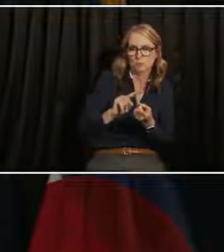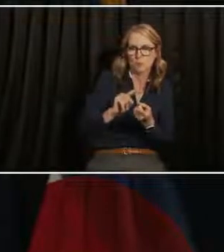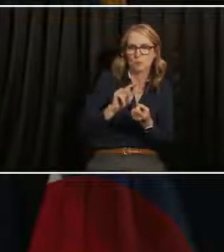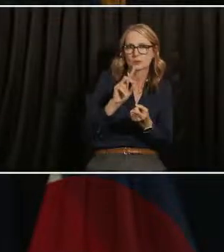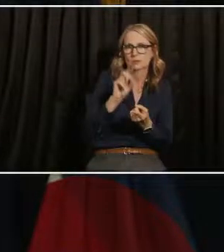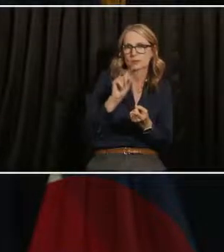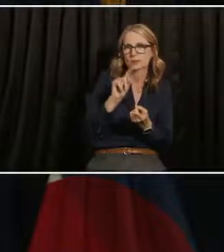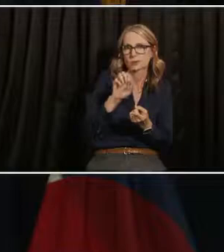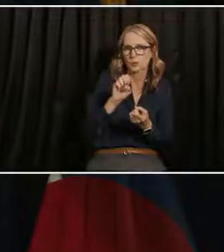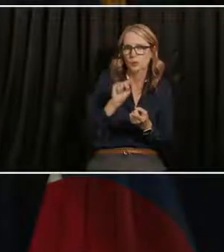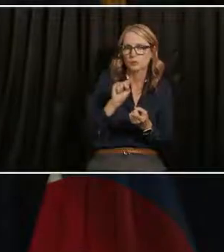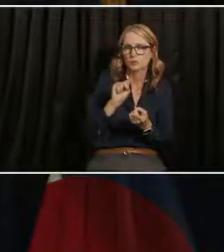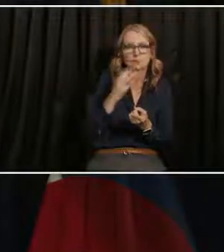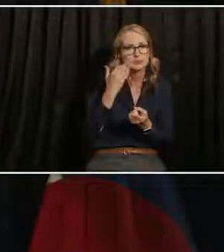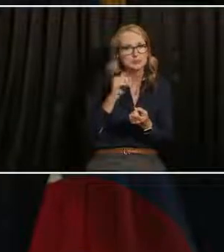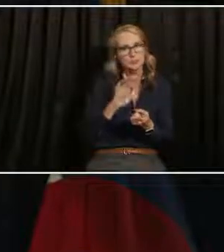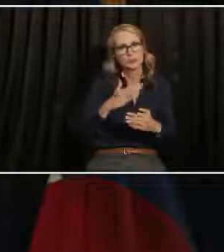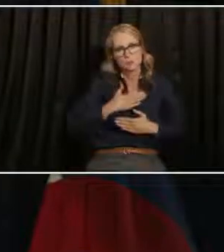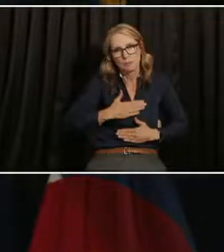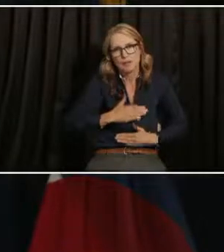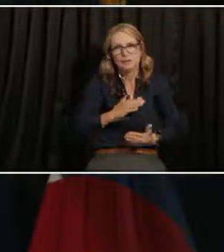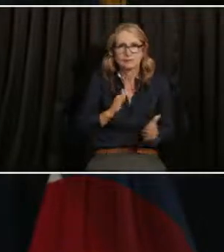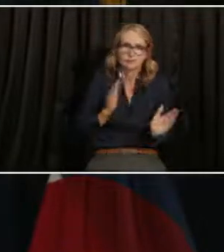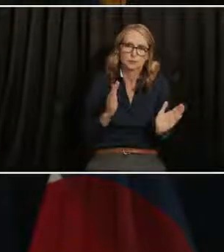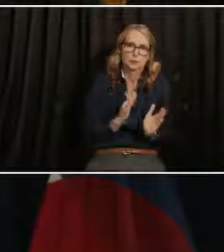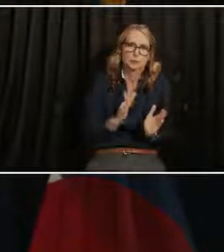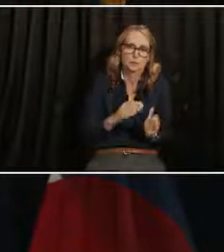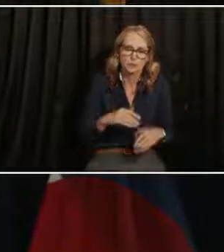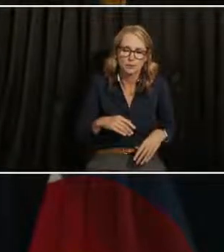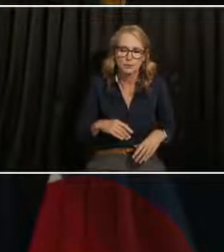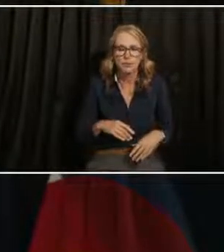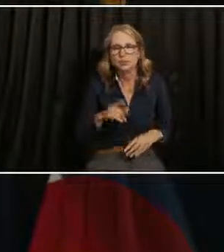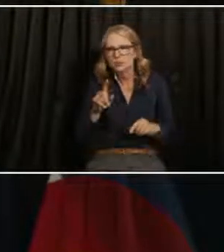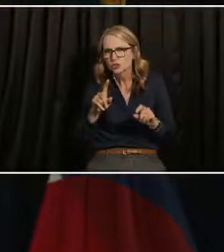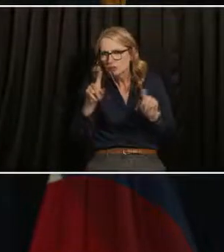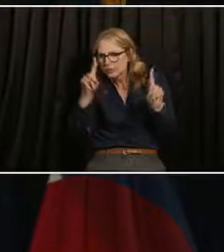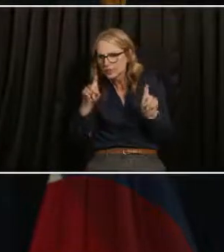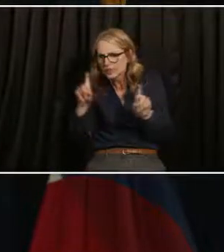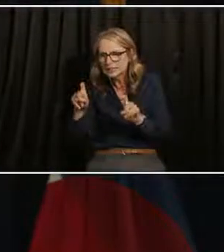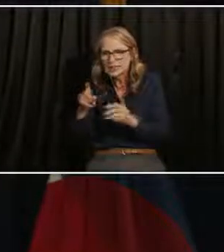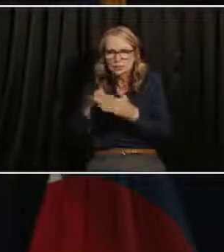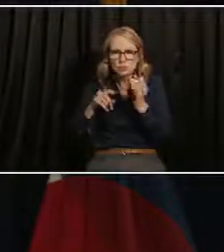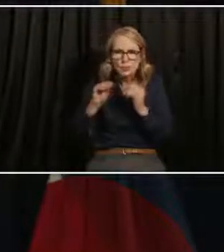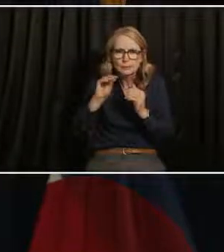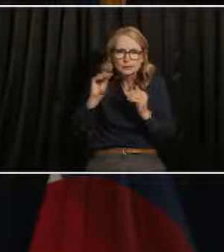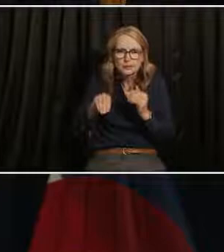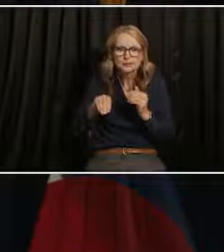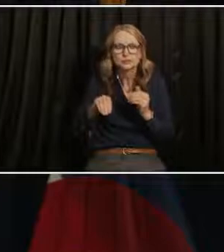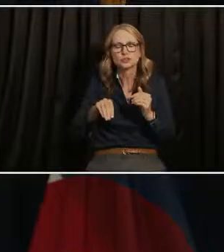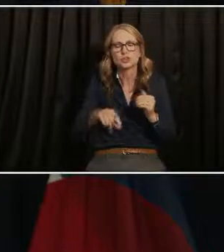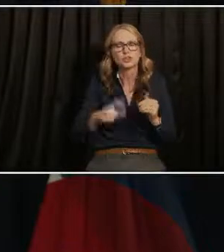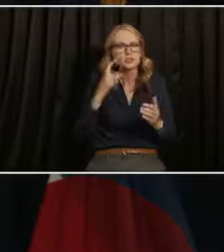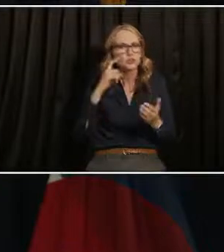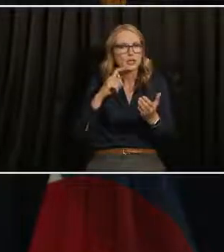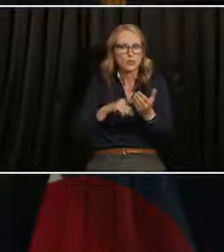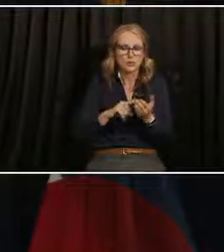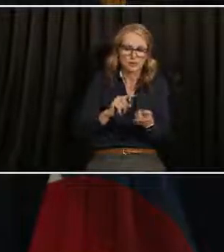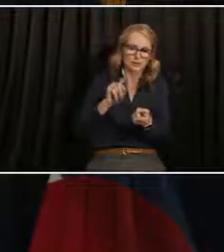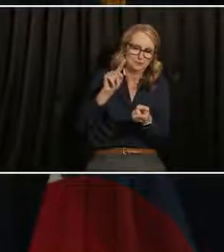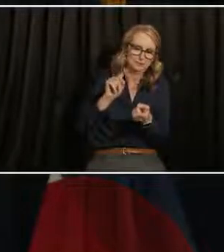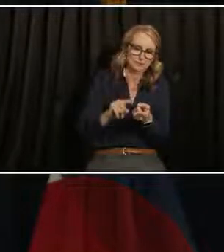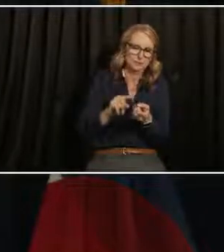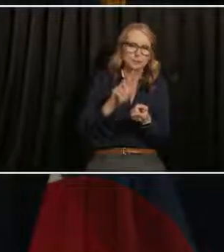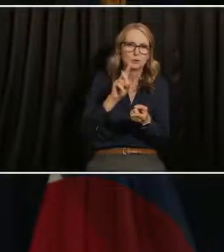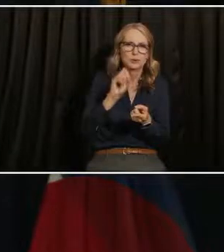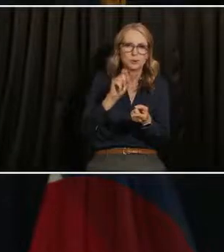makes sense, but they tested different doses. They tested the adult dose, different fractions of the adult dose. They found that the smaller dose is sufficient to